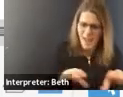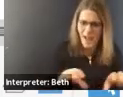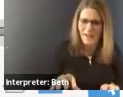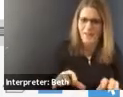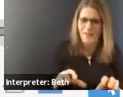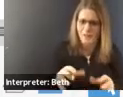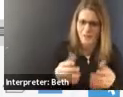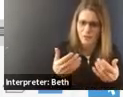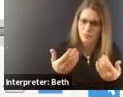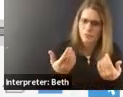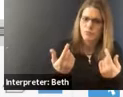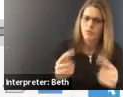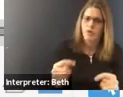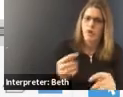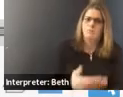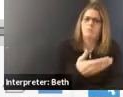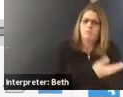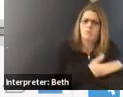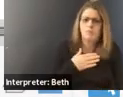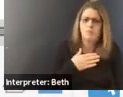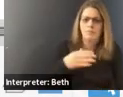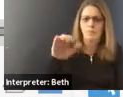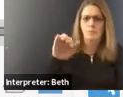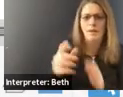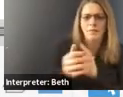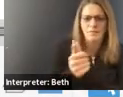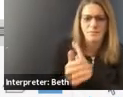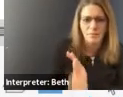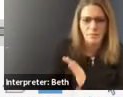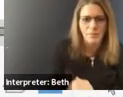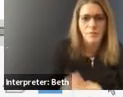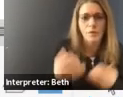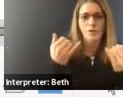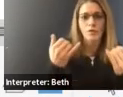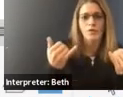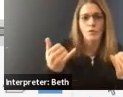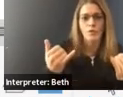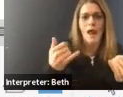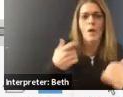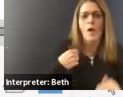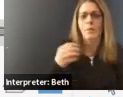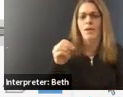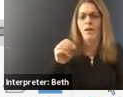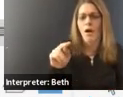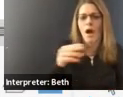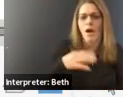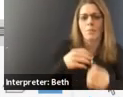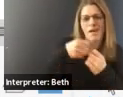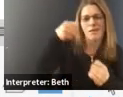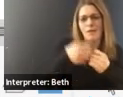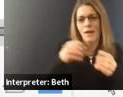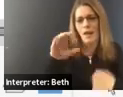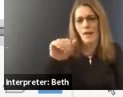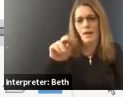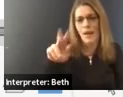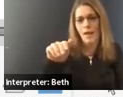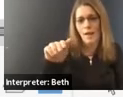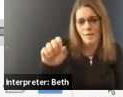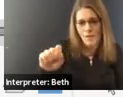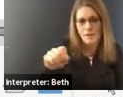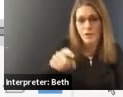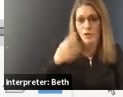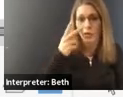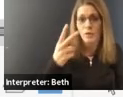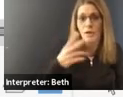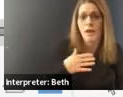forward. So if I turn on my canvases here, you can see that my canvases are